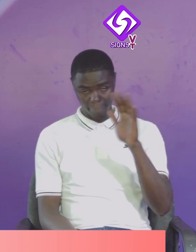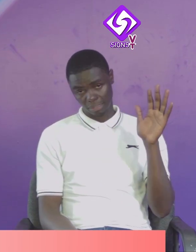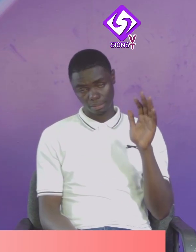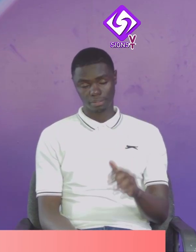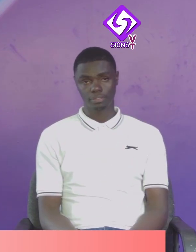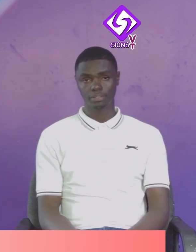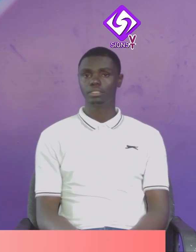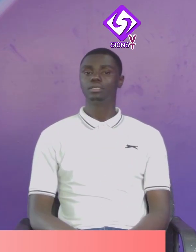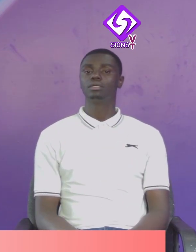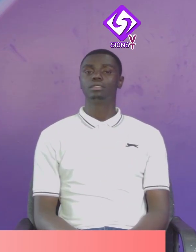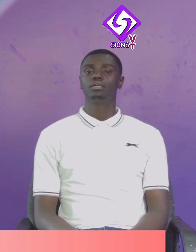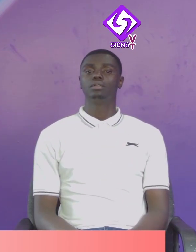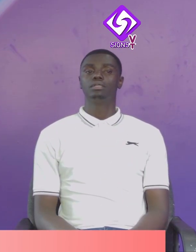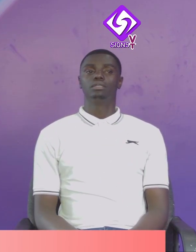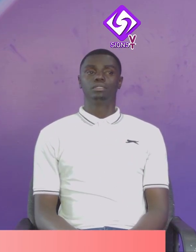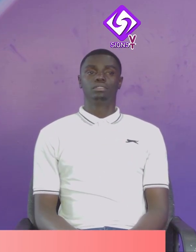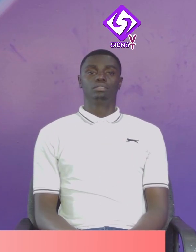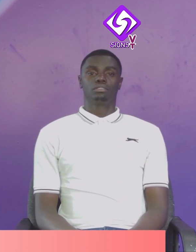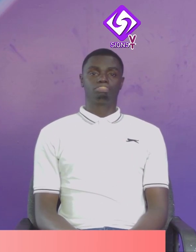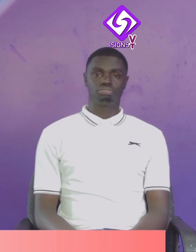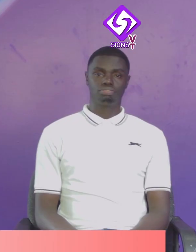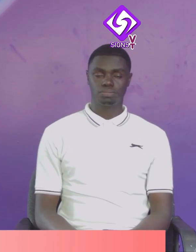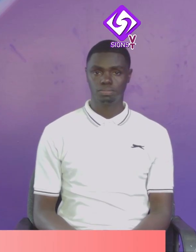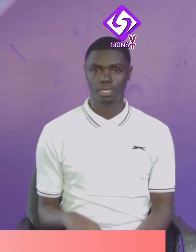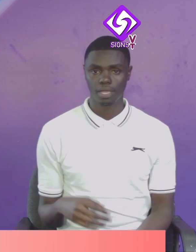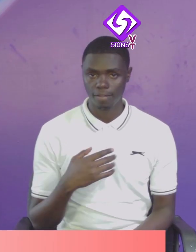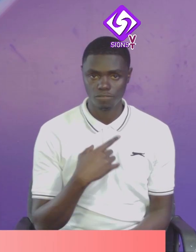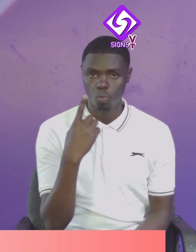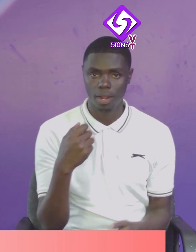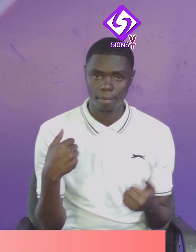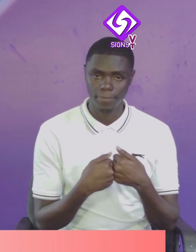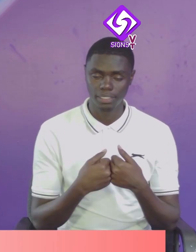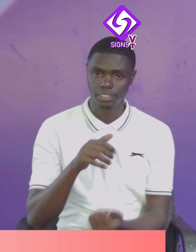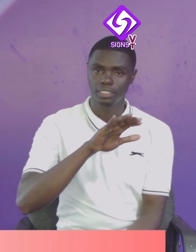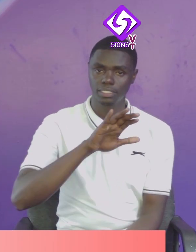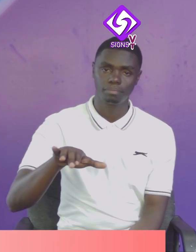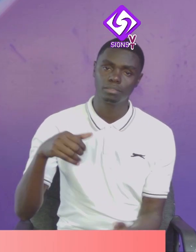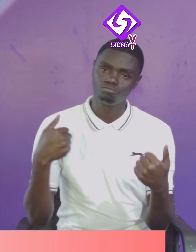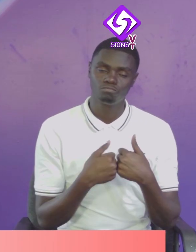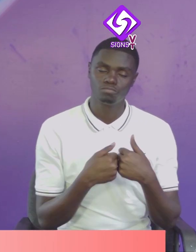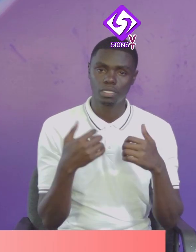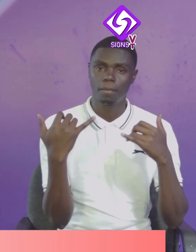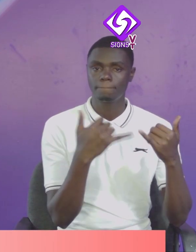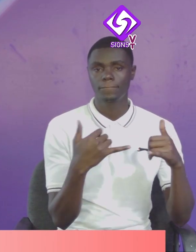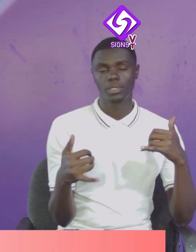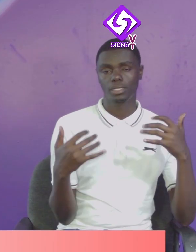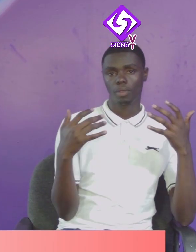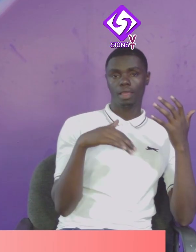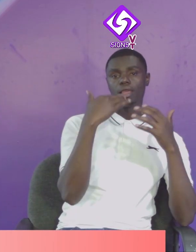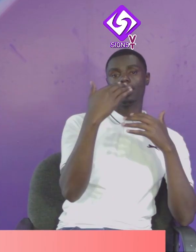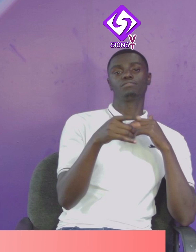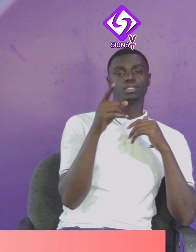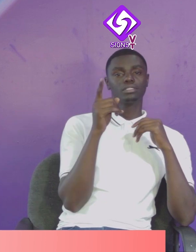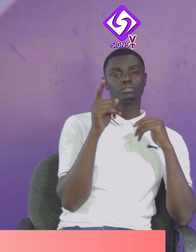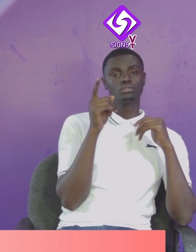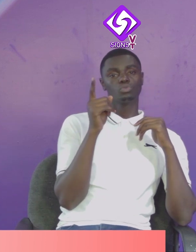but there's still one game to play in each group, and the games will be played after today.